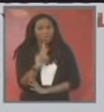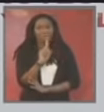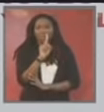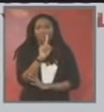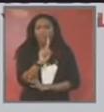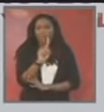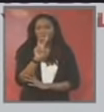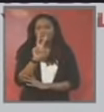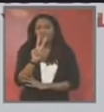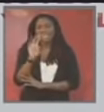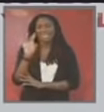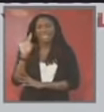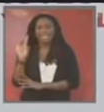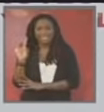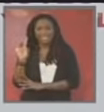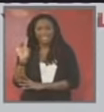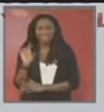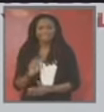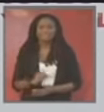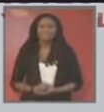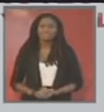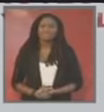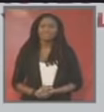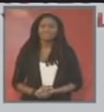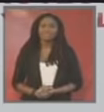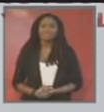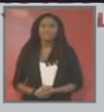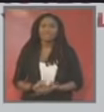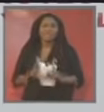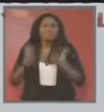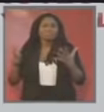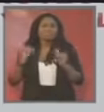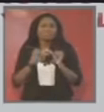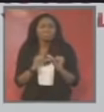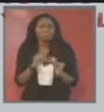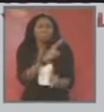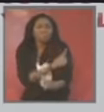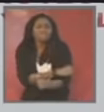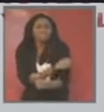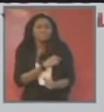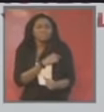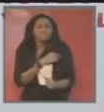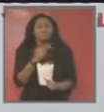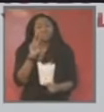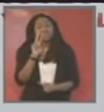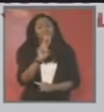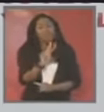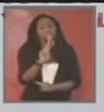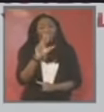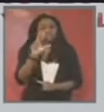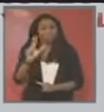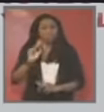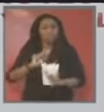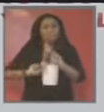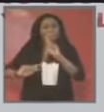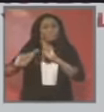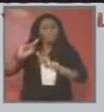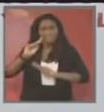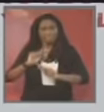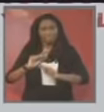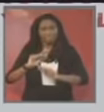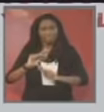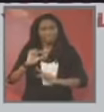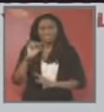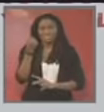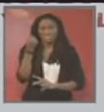128. In terms of our hospitalized patients, we have 23 persons at all institutions, 16 persons